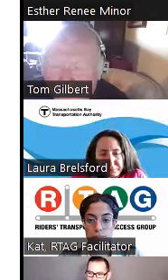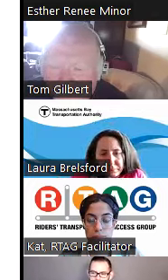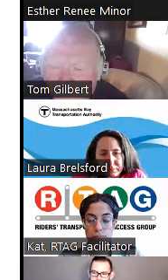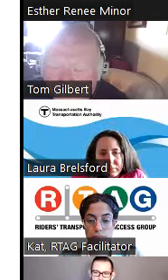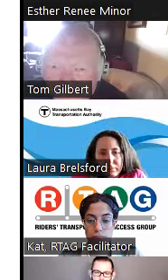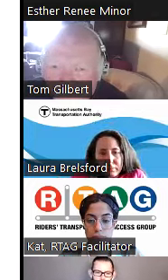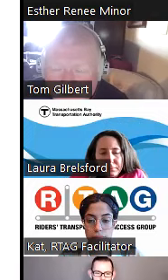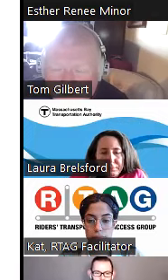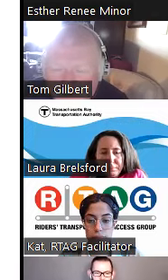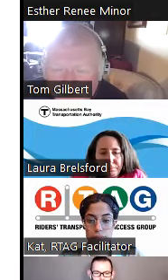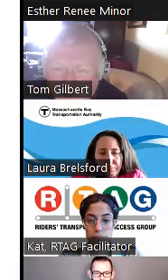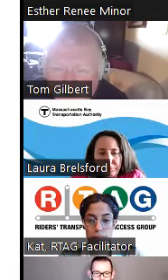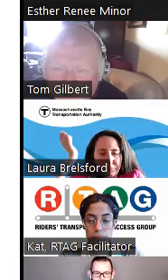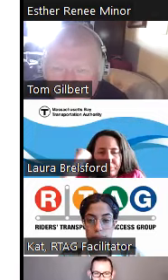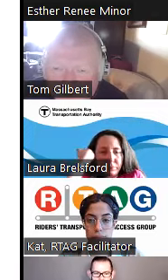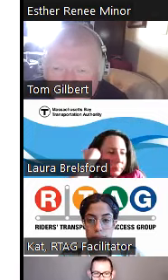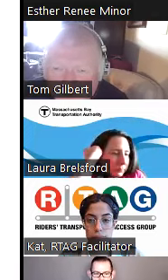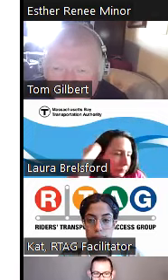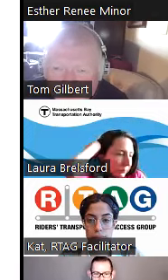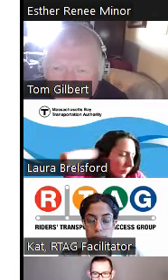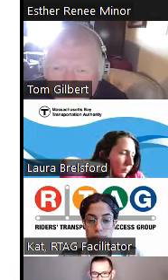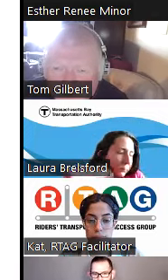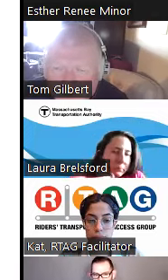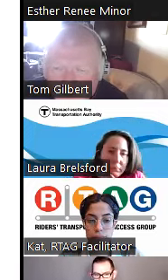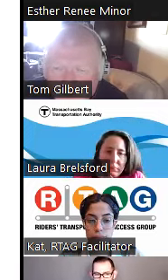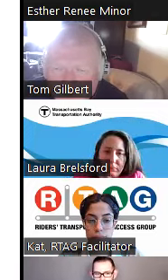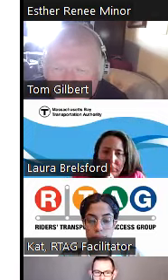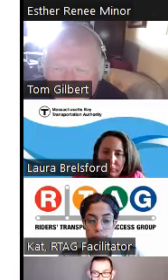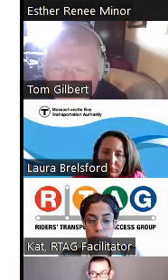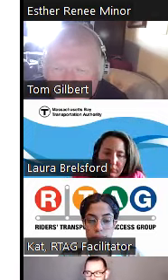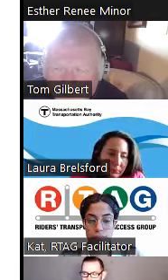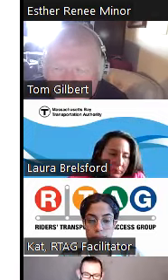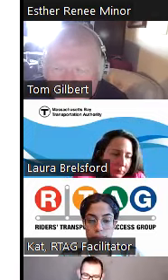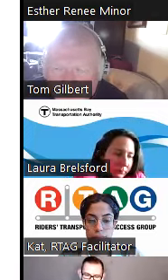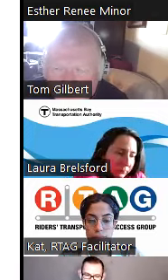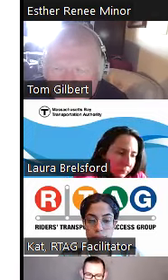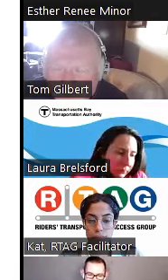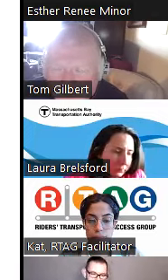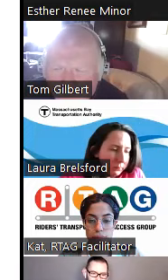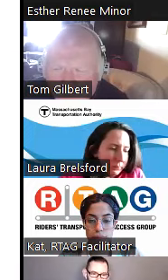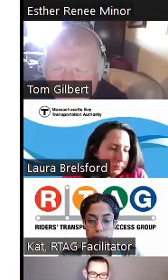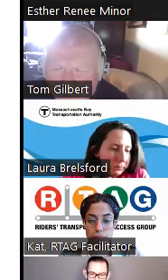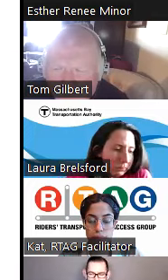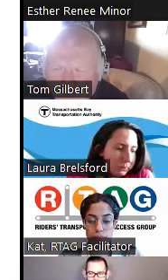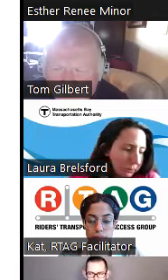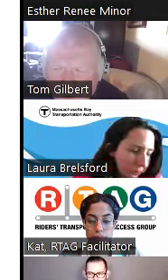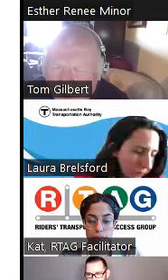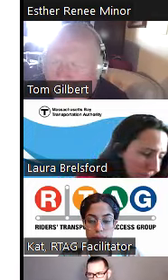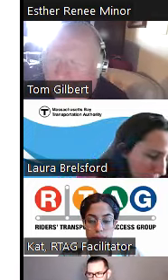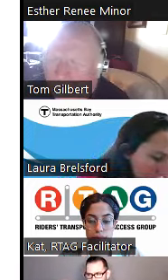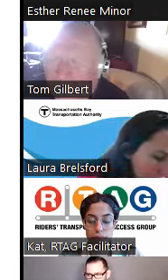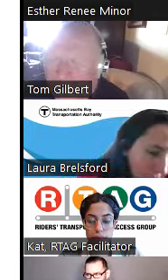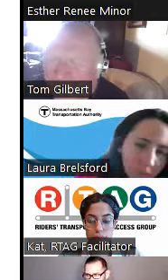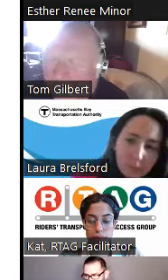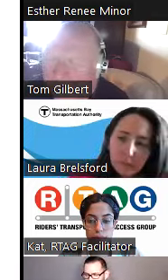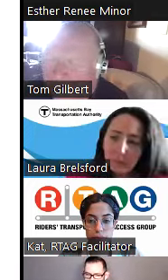approach and arrival. So I can follow up with them and note a couple of the stations that you listed there. It